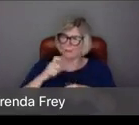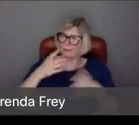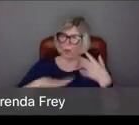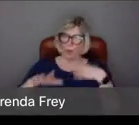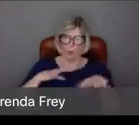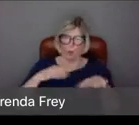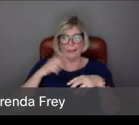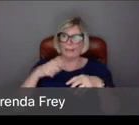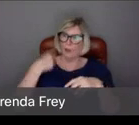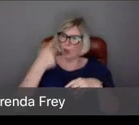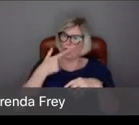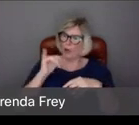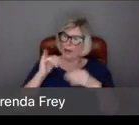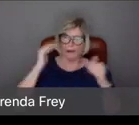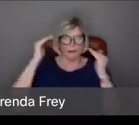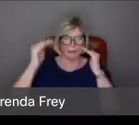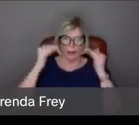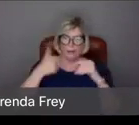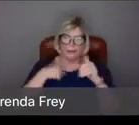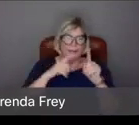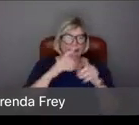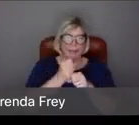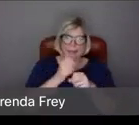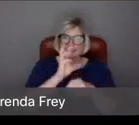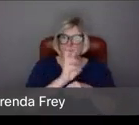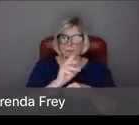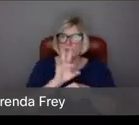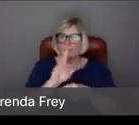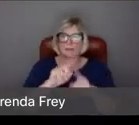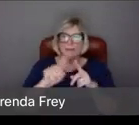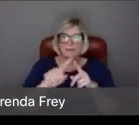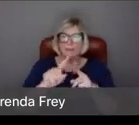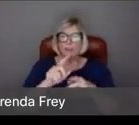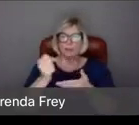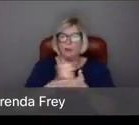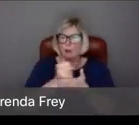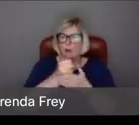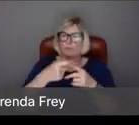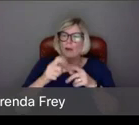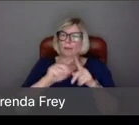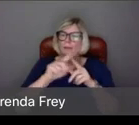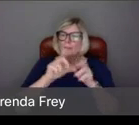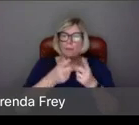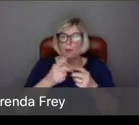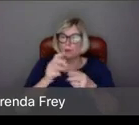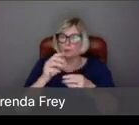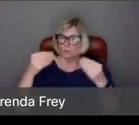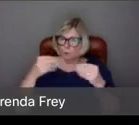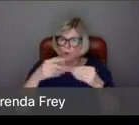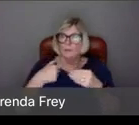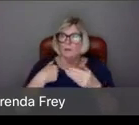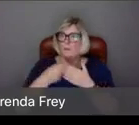got 6 or 7 department store credit cards and bought a whole new wardrobe. And that was not a good thing